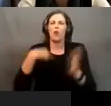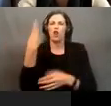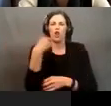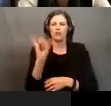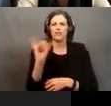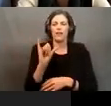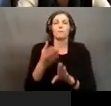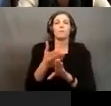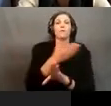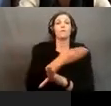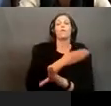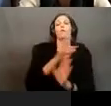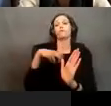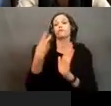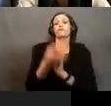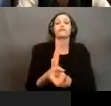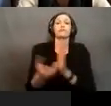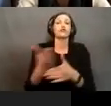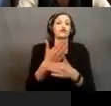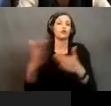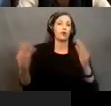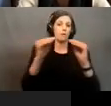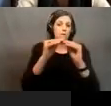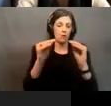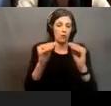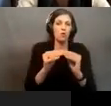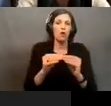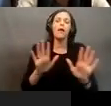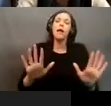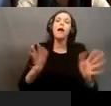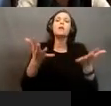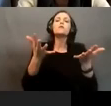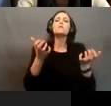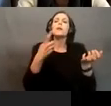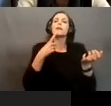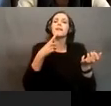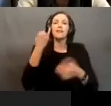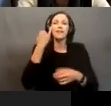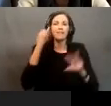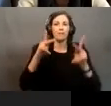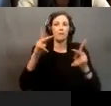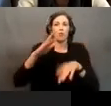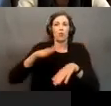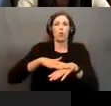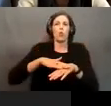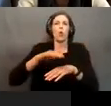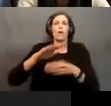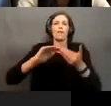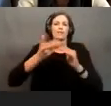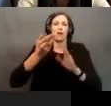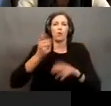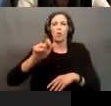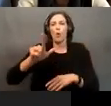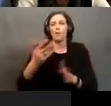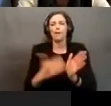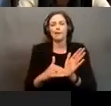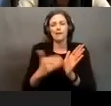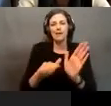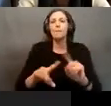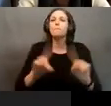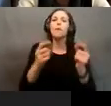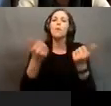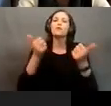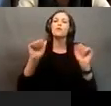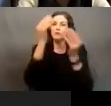Before I dive into sharing a little bit, and I do want to say if people were on the town hall, this will be largely repetitive, but we're just trying to